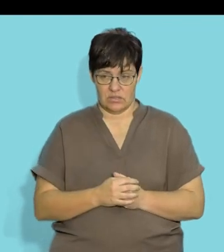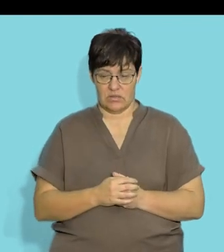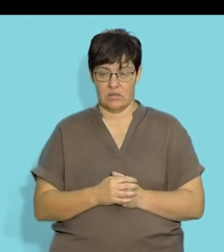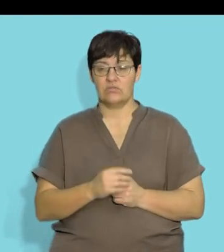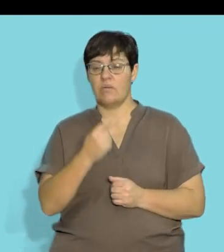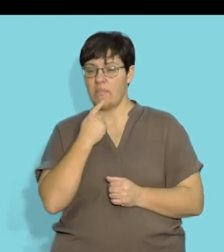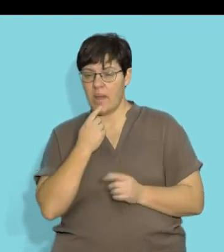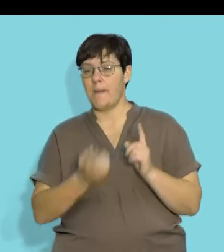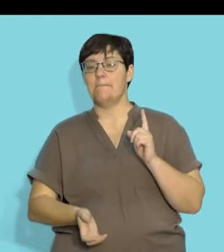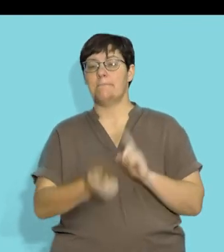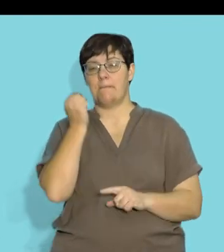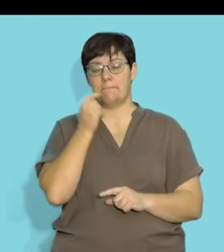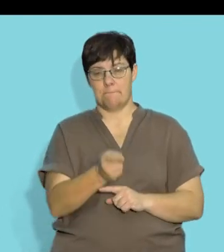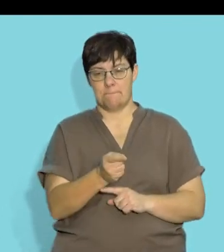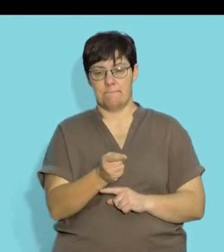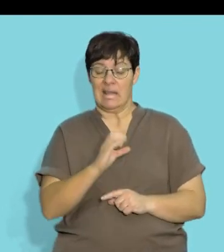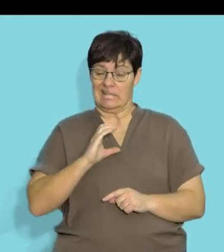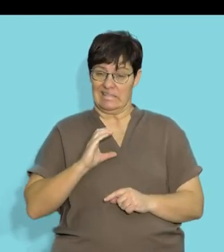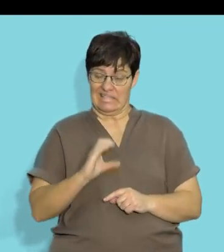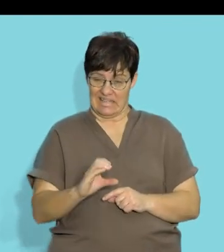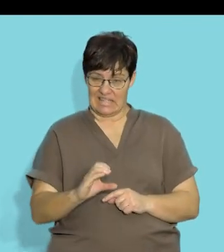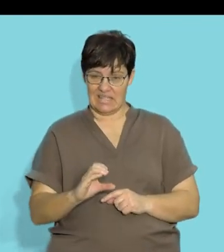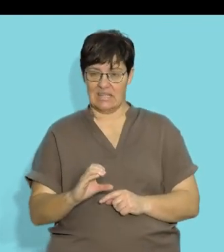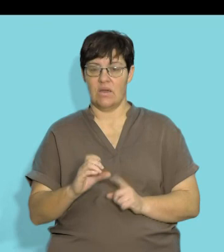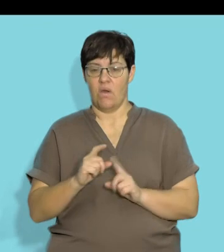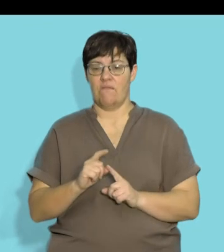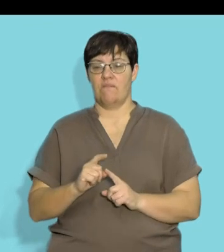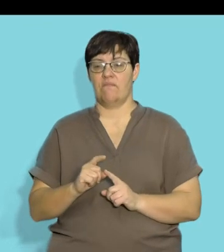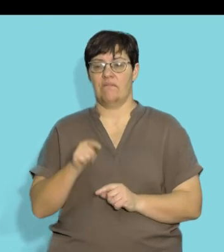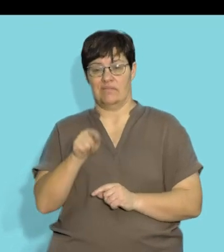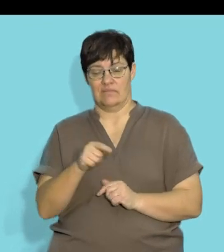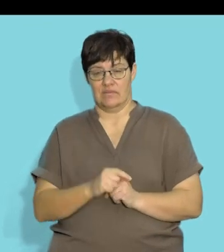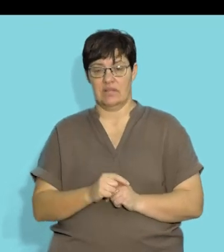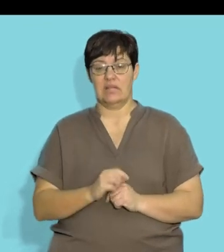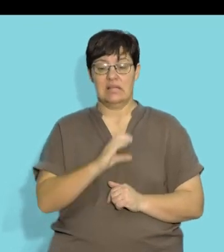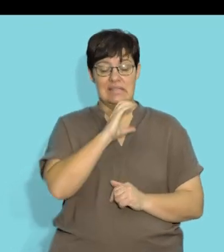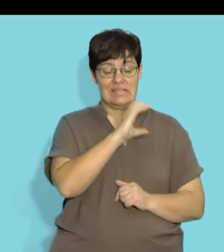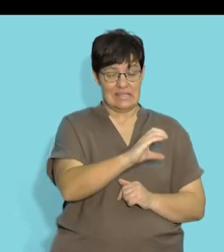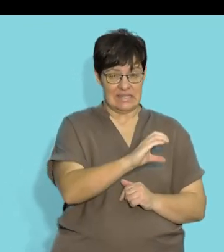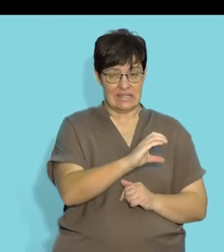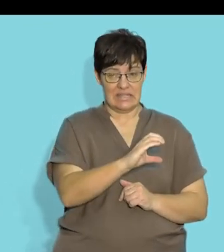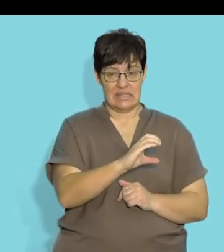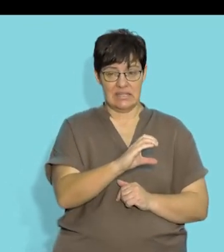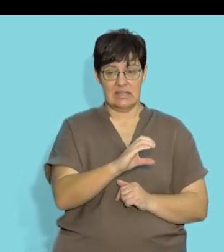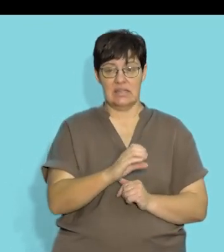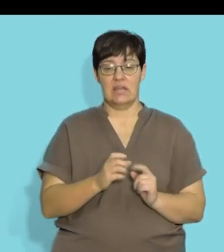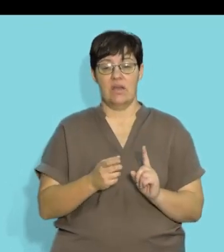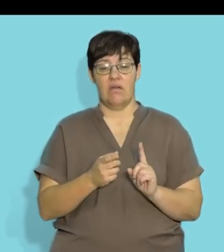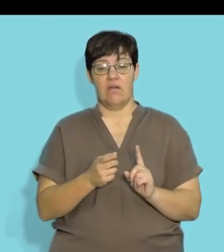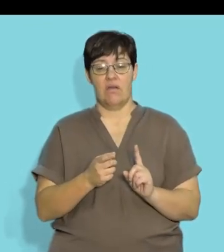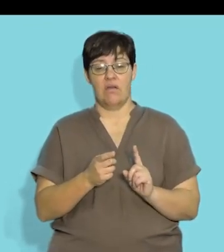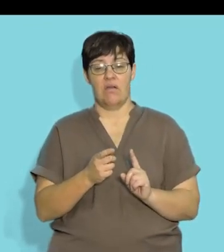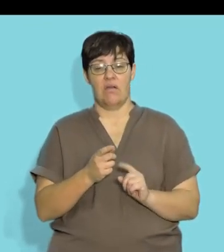So we are able to determine the concentration of sodium hydroxide. So C of sodium hydroxide, okay,